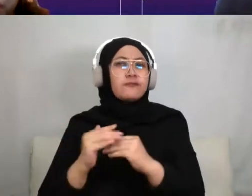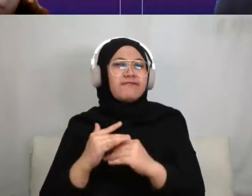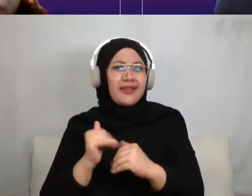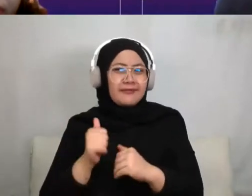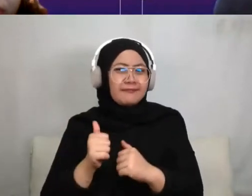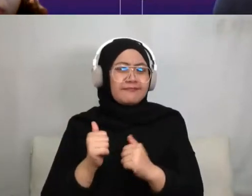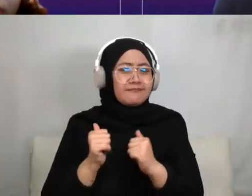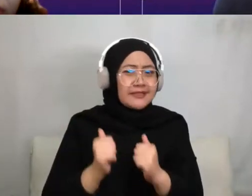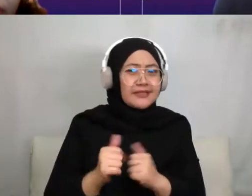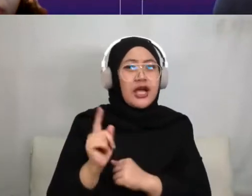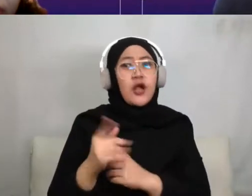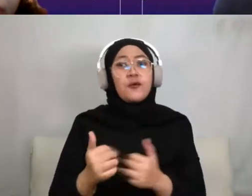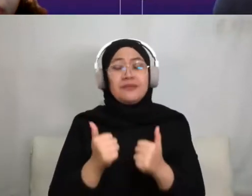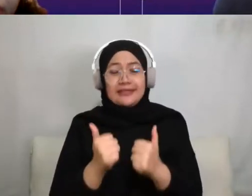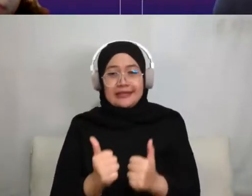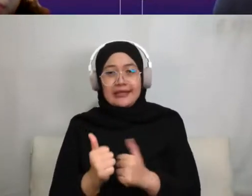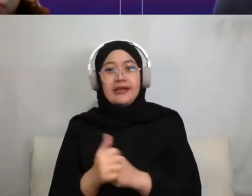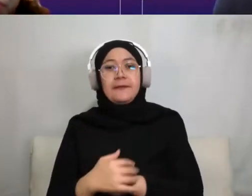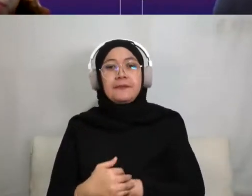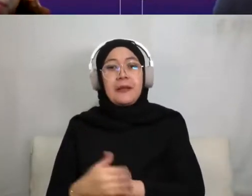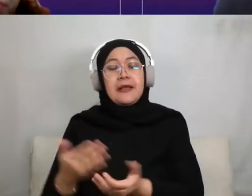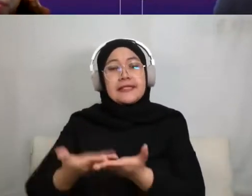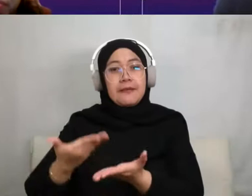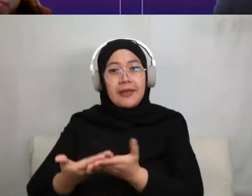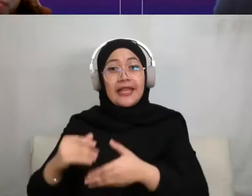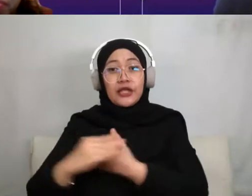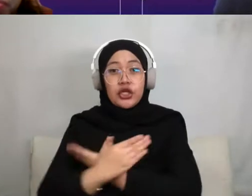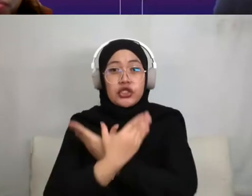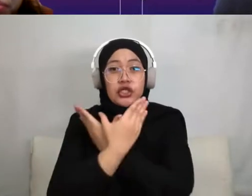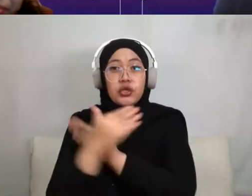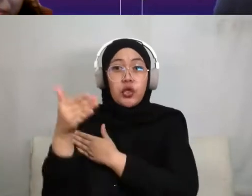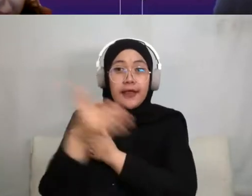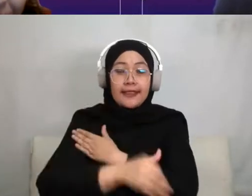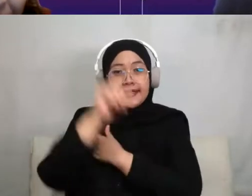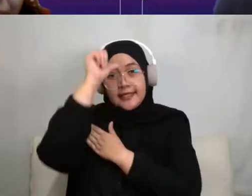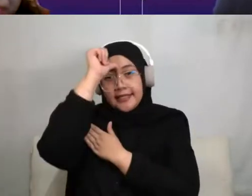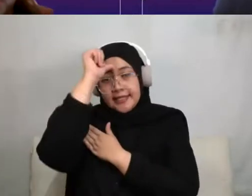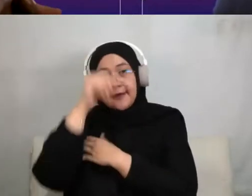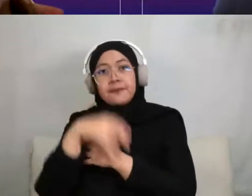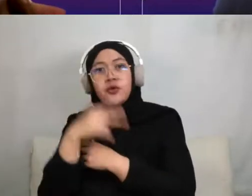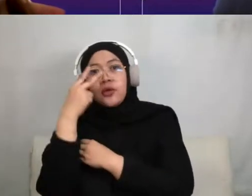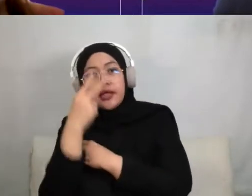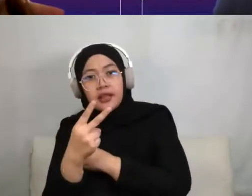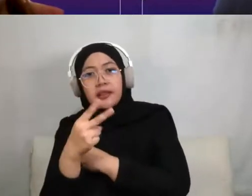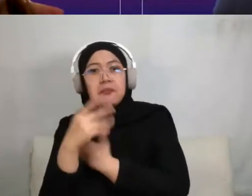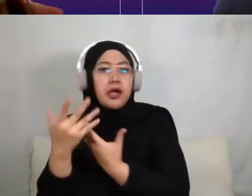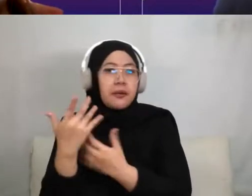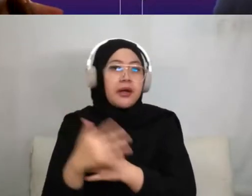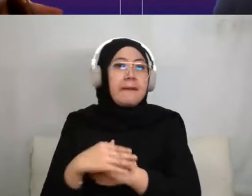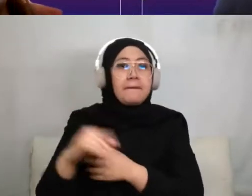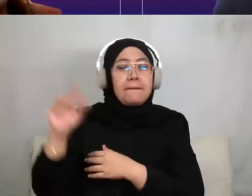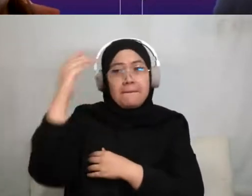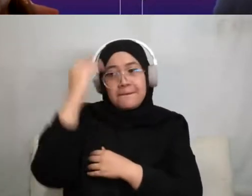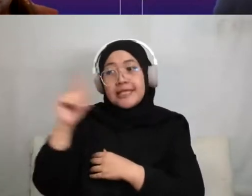I request TransJakarta to visit India to see how electric buses are being operated here. Volatra will help them to take them